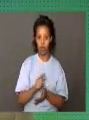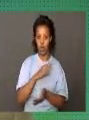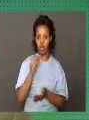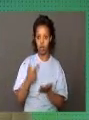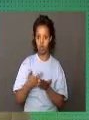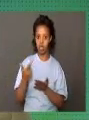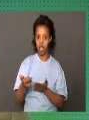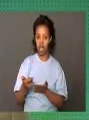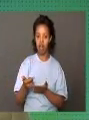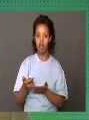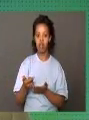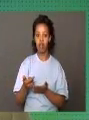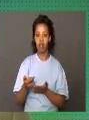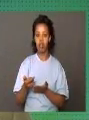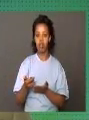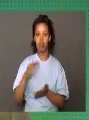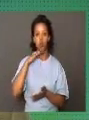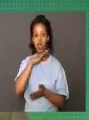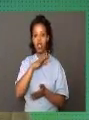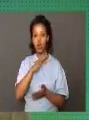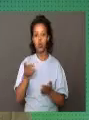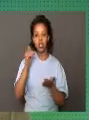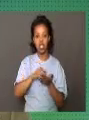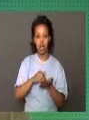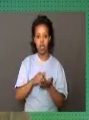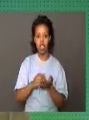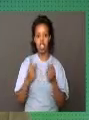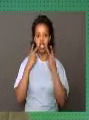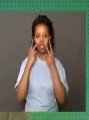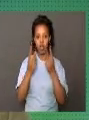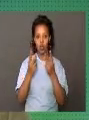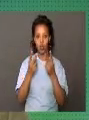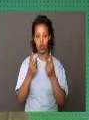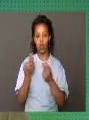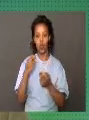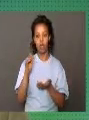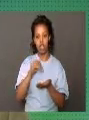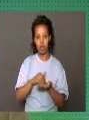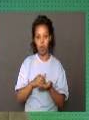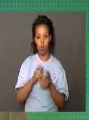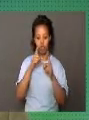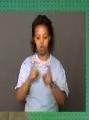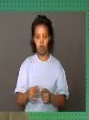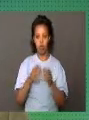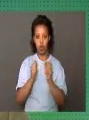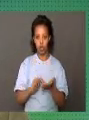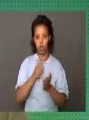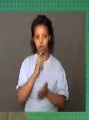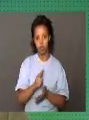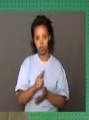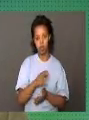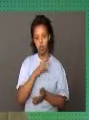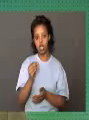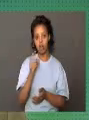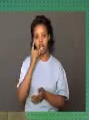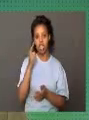may need to recirculate through the percolating filter method more than once